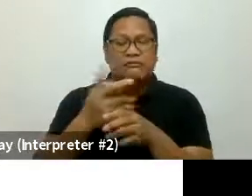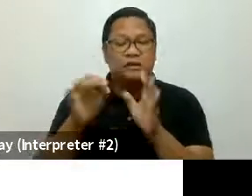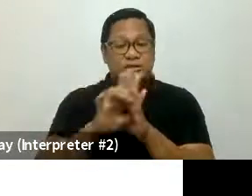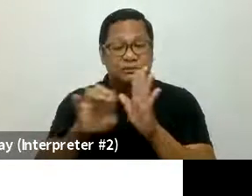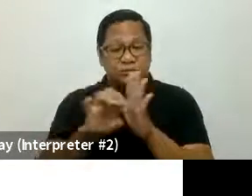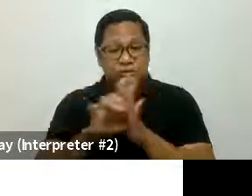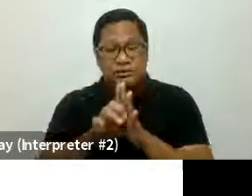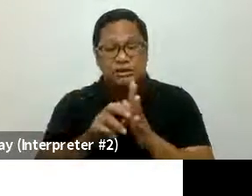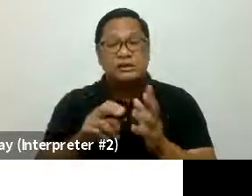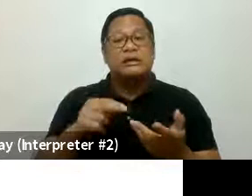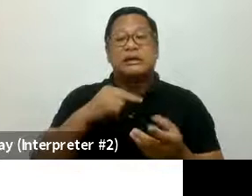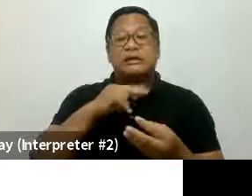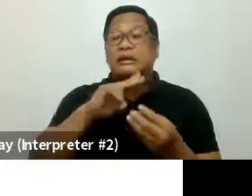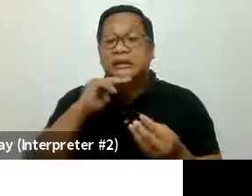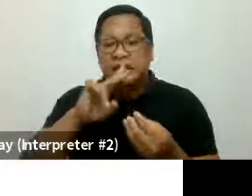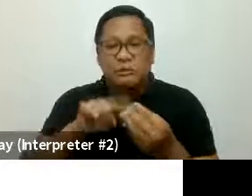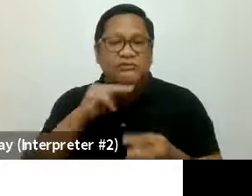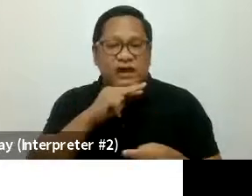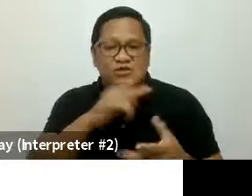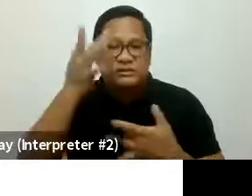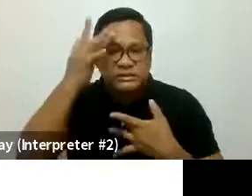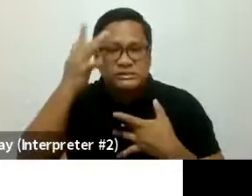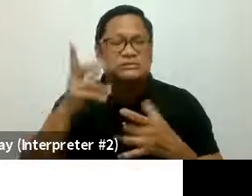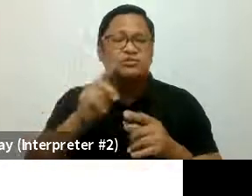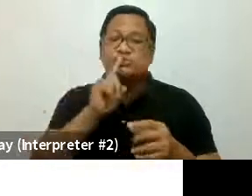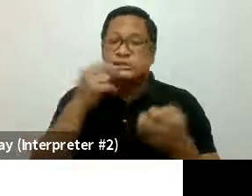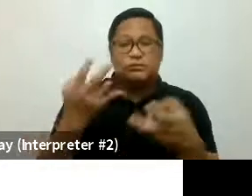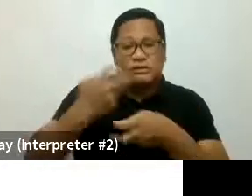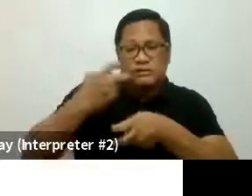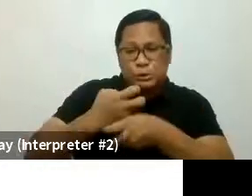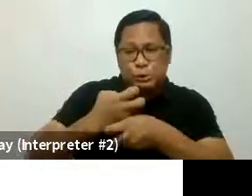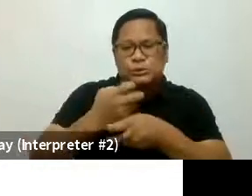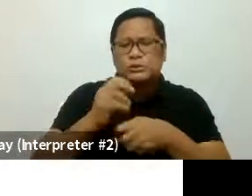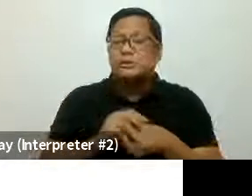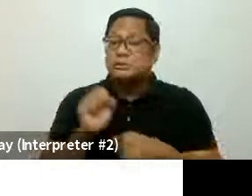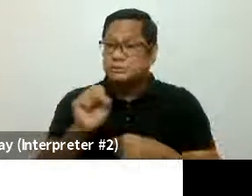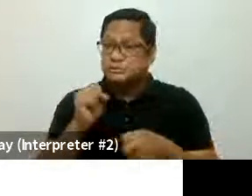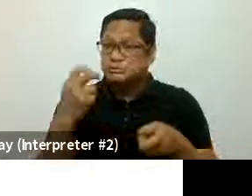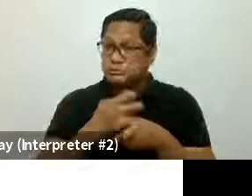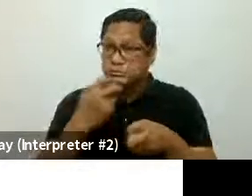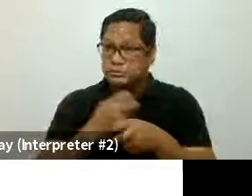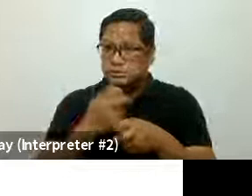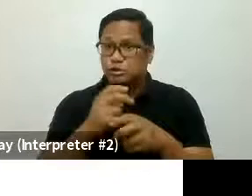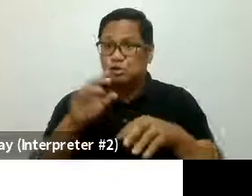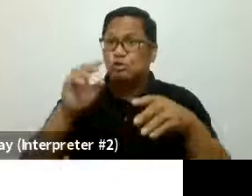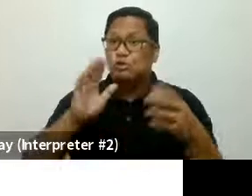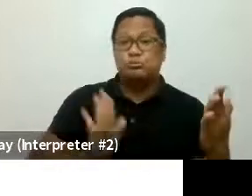for non-communicable disease and all that becomes much more difficult now. You know, it's so difficult now to get consult in